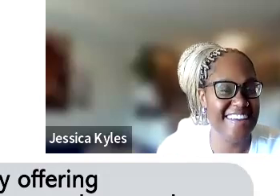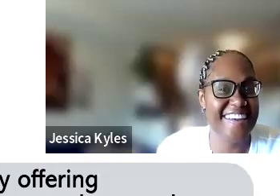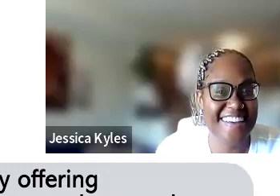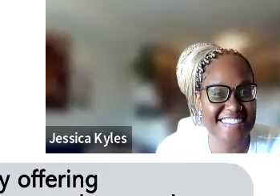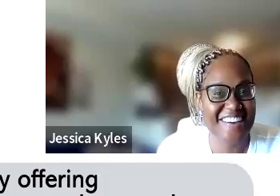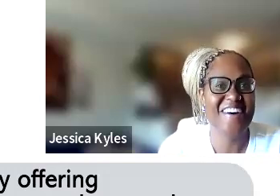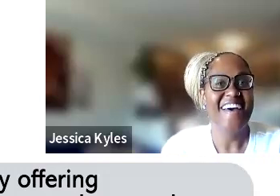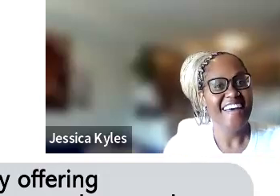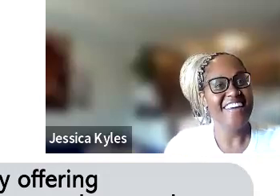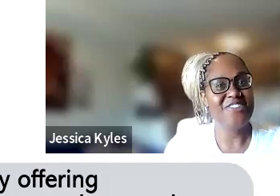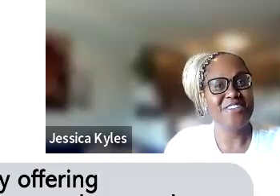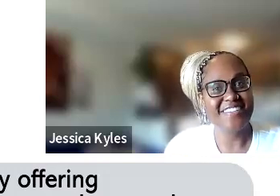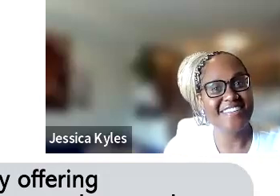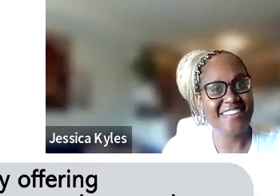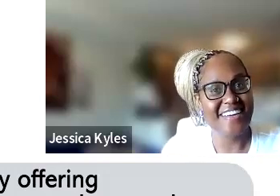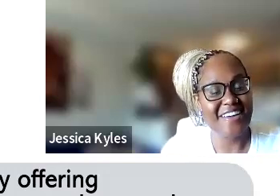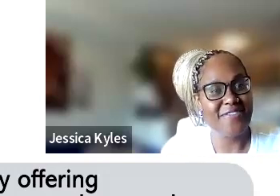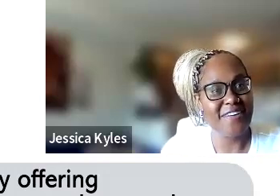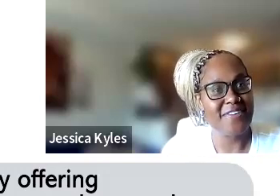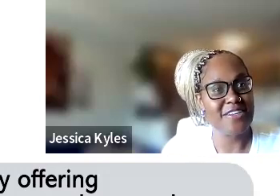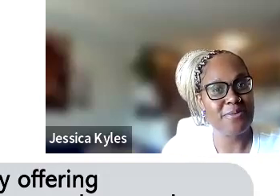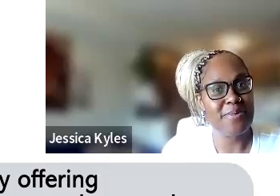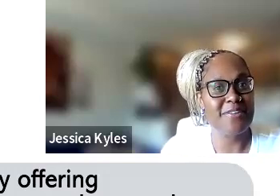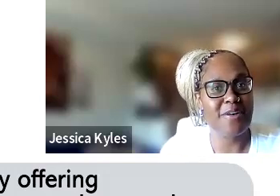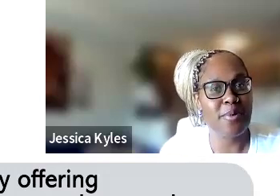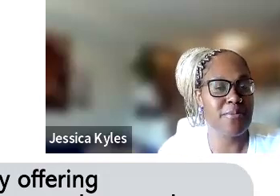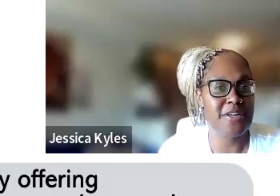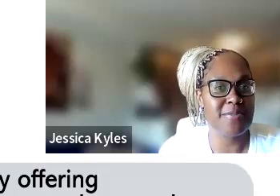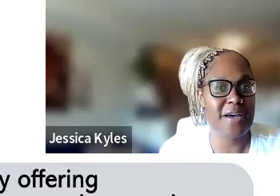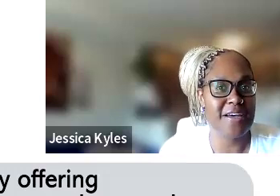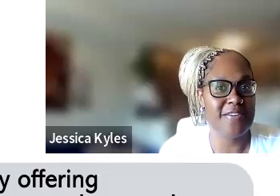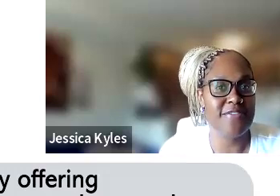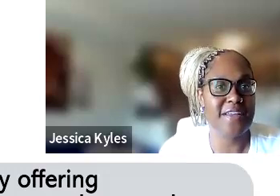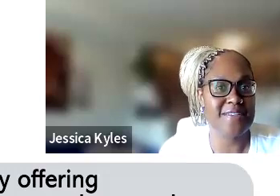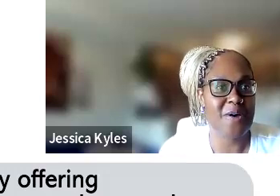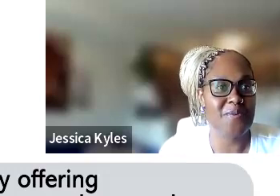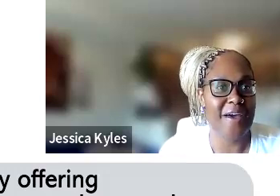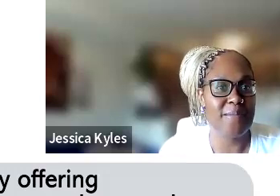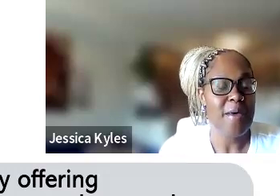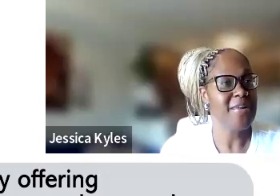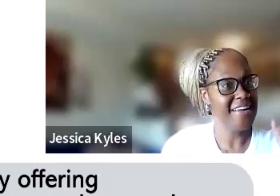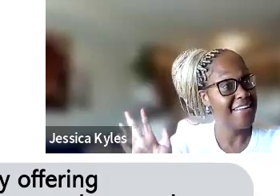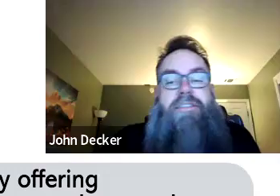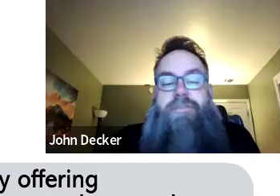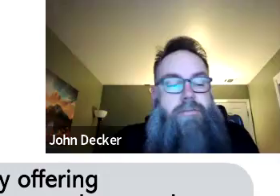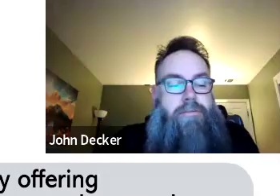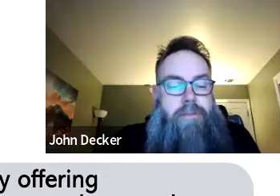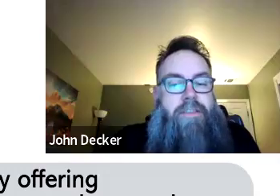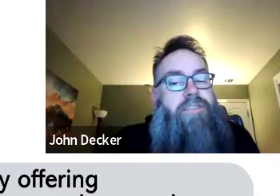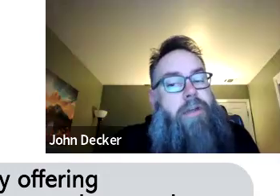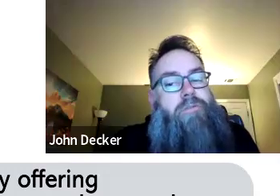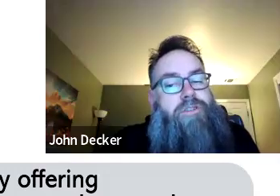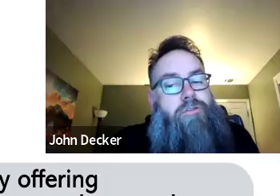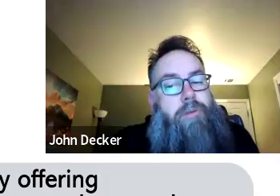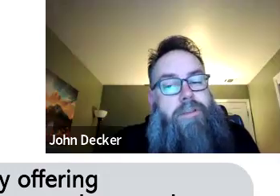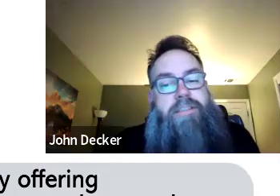pay for it, right? So, just to see if it could be a permanent fit. So yeah. And this